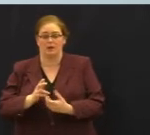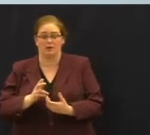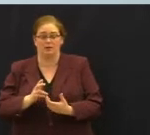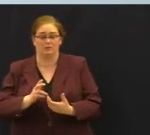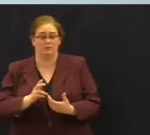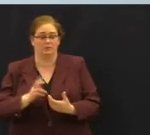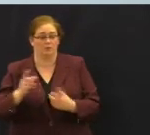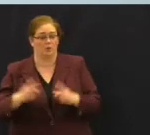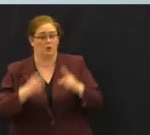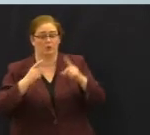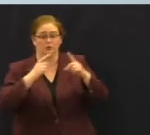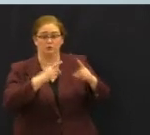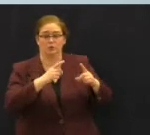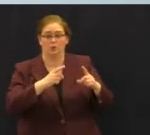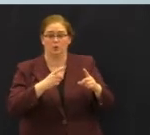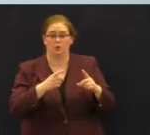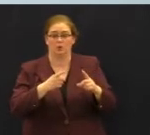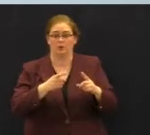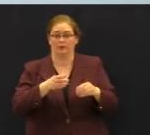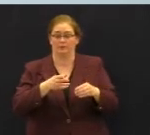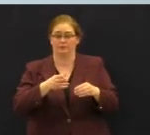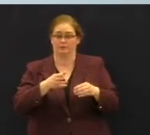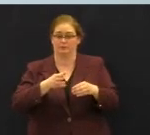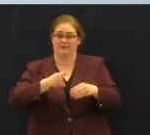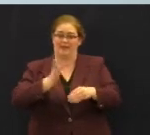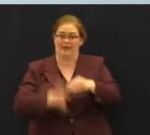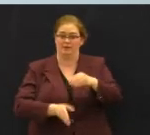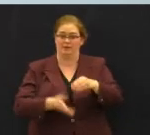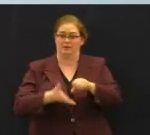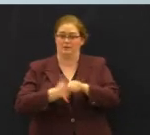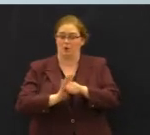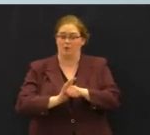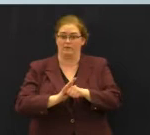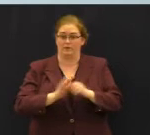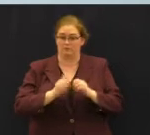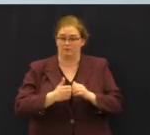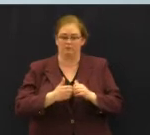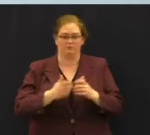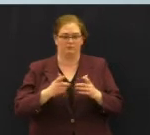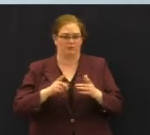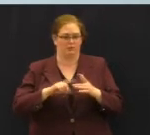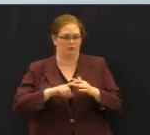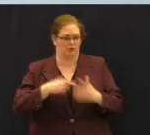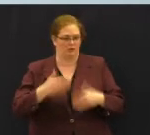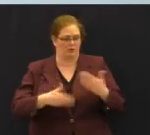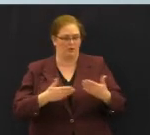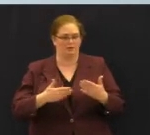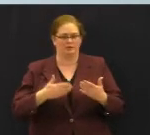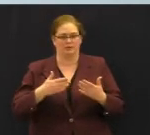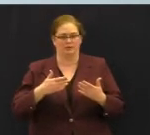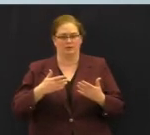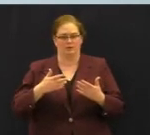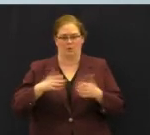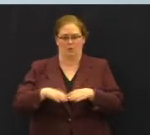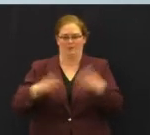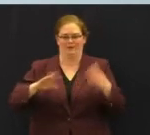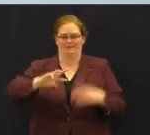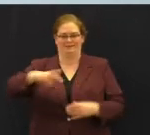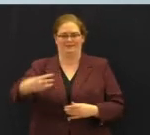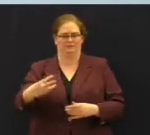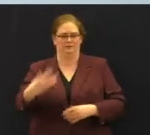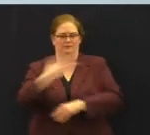working toward the end of COVID through opening up or starting the process of looking at a 6th vaccination site,